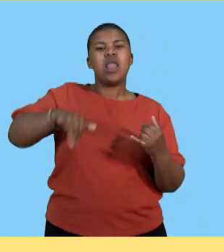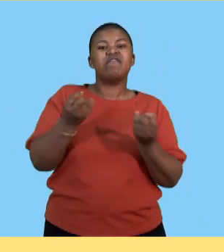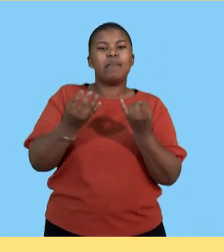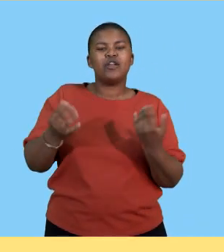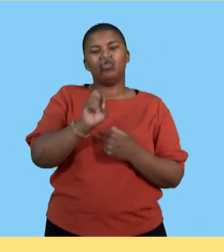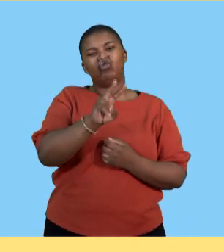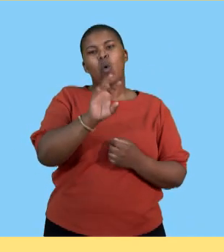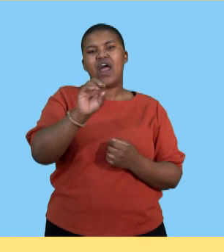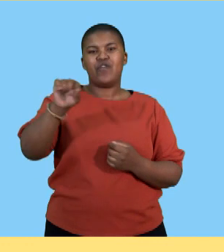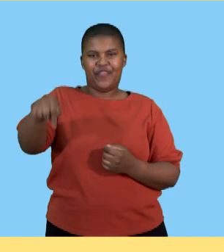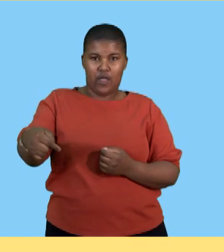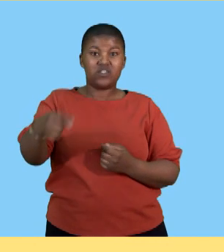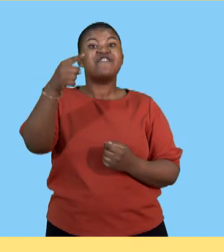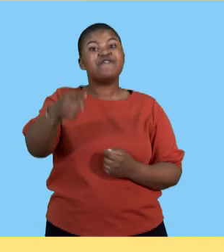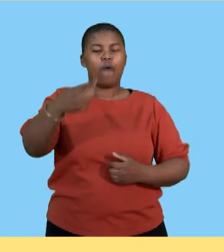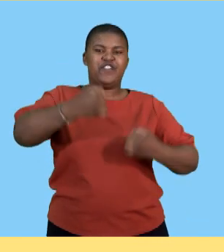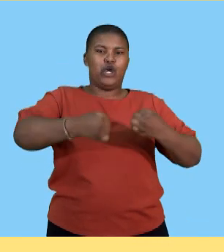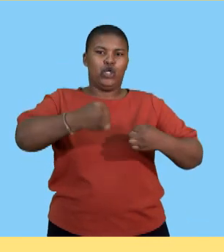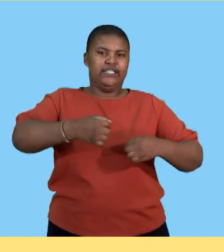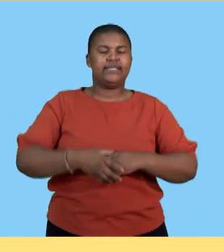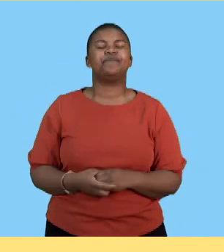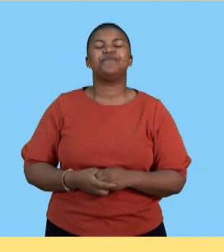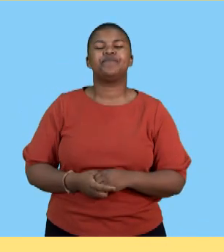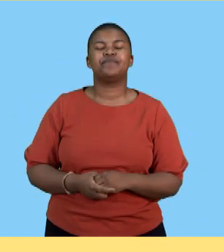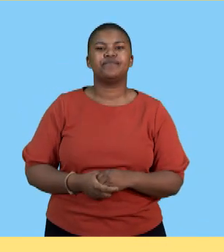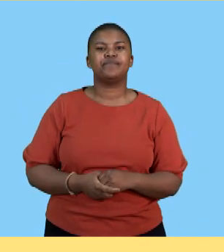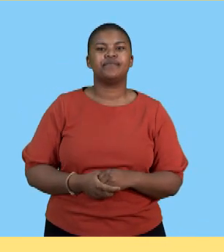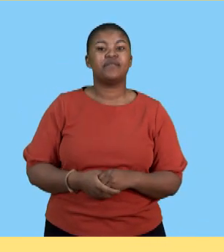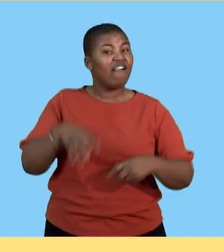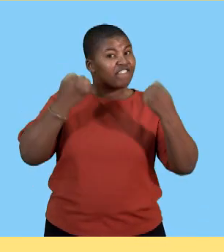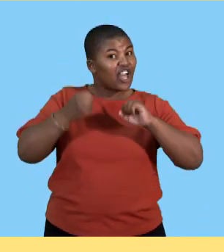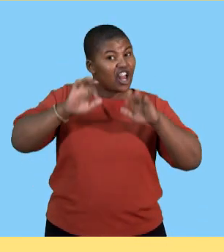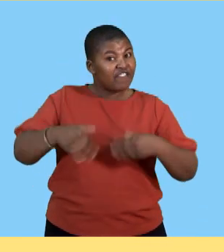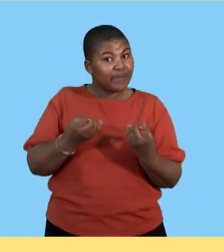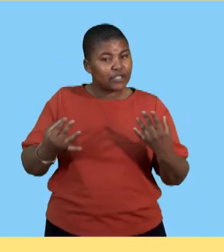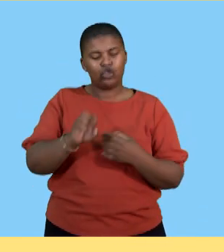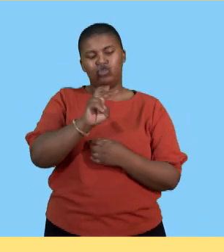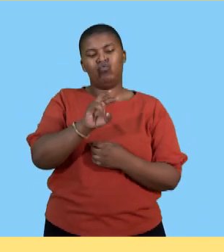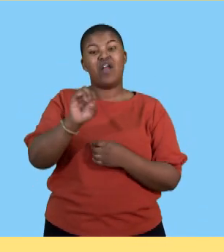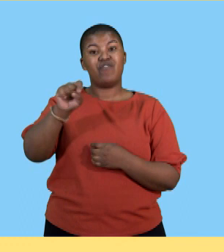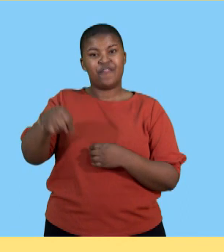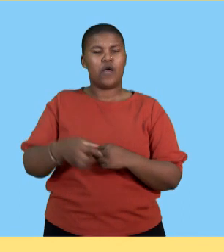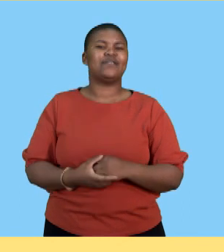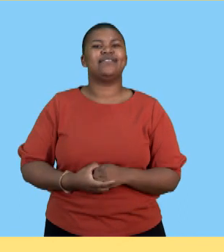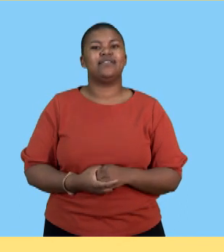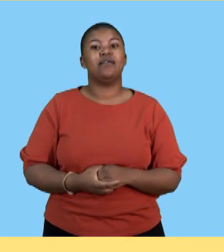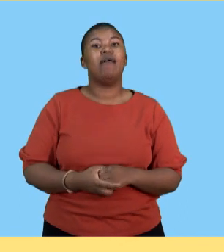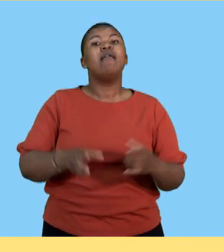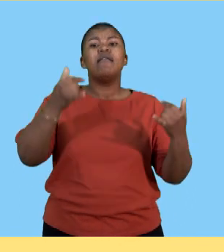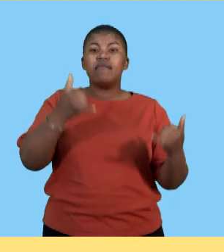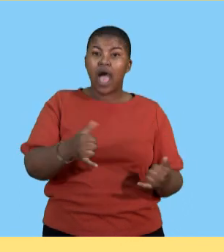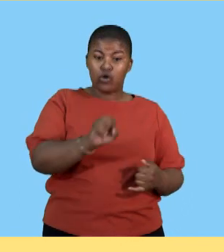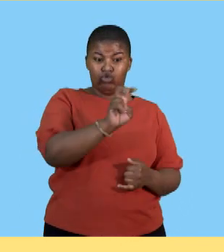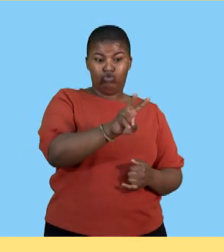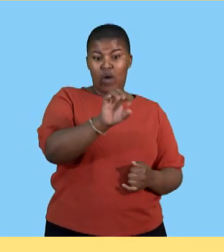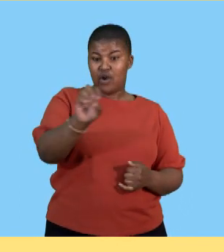with 200,000 on our vehicles. Our vehicles, we're left with only 200,000. Then we take